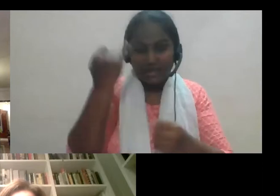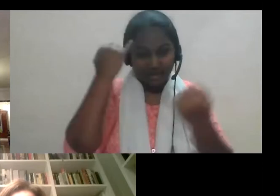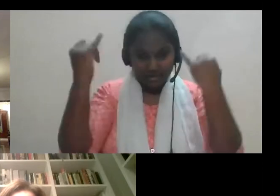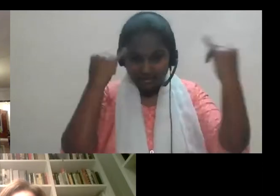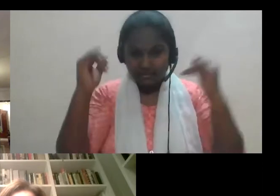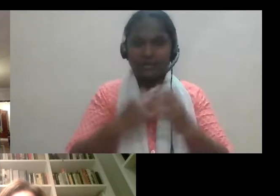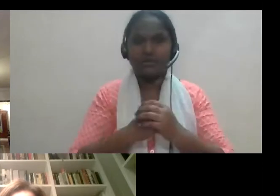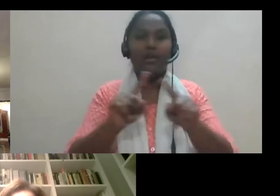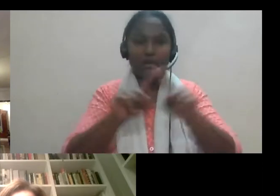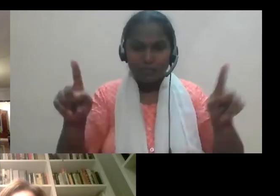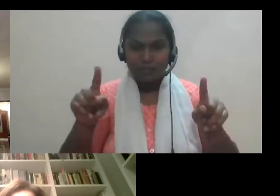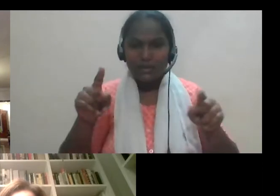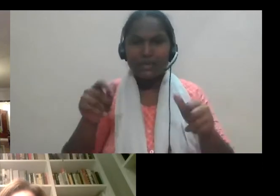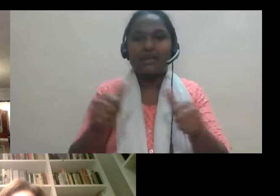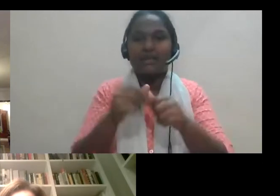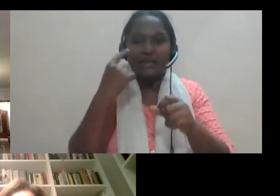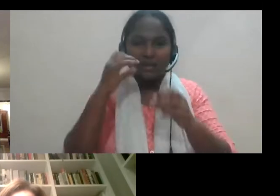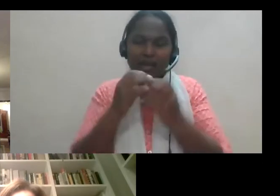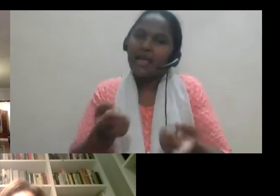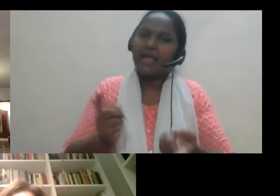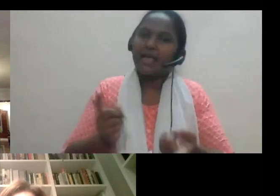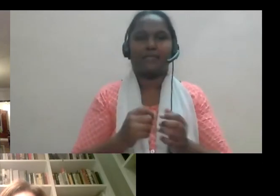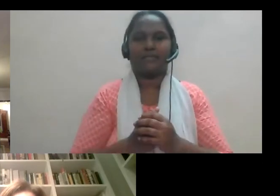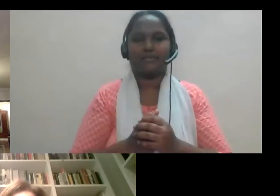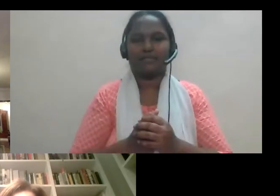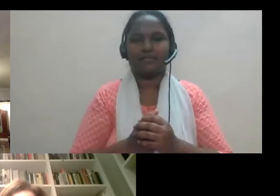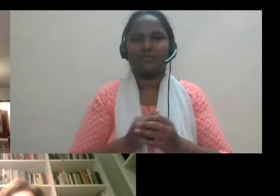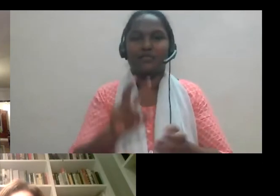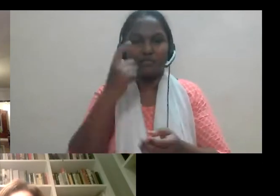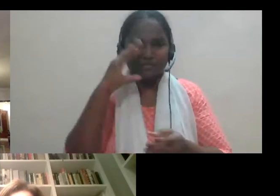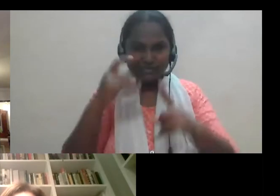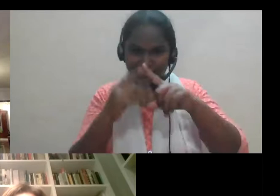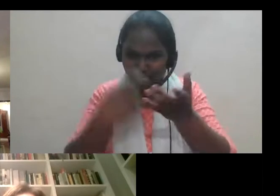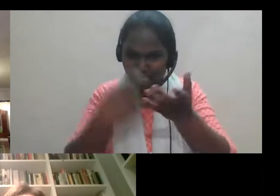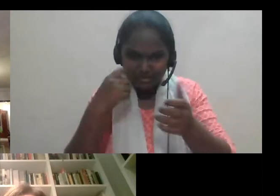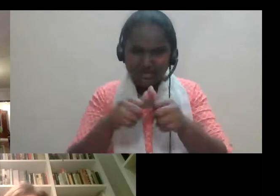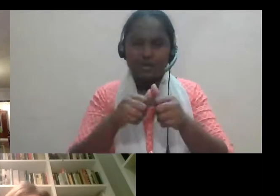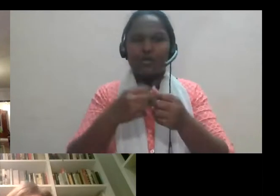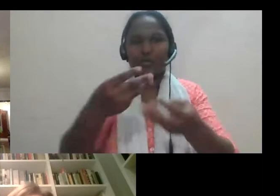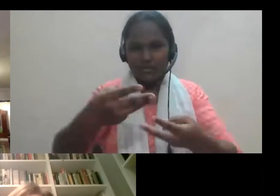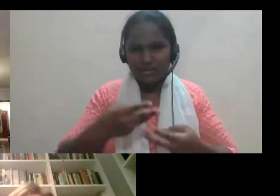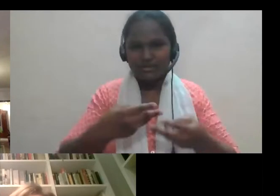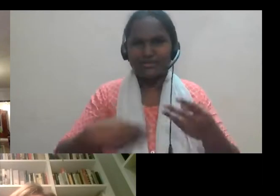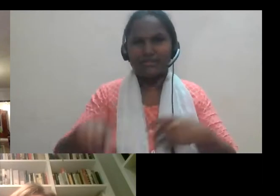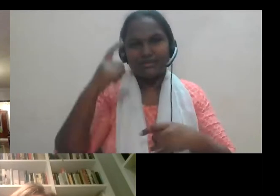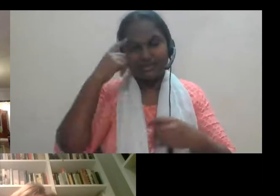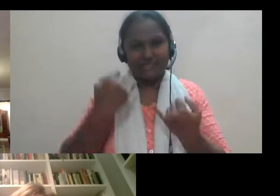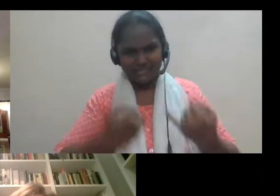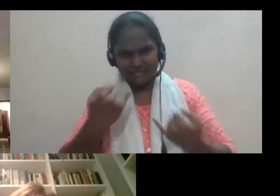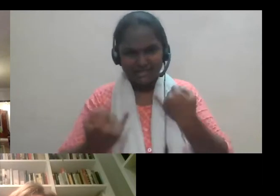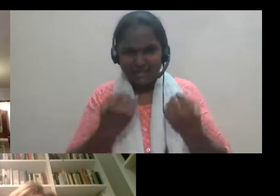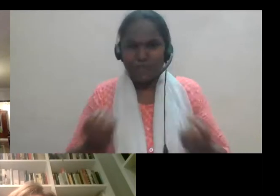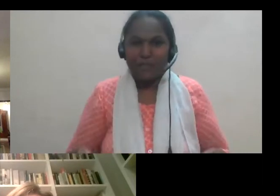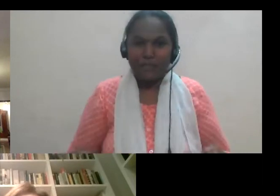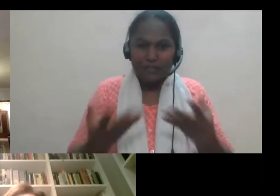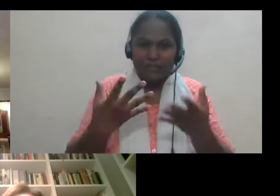but the ability to make it happen. Victoria, welcome. I thought it would be interesting to begin with